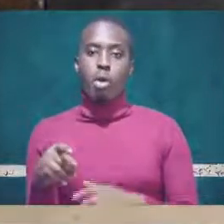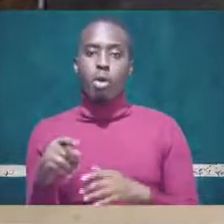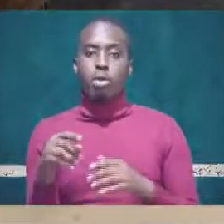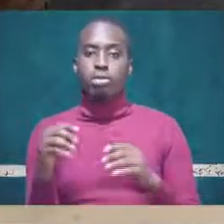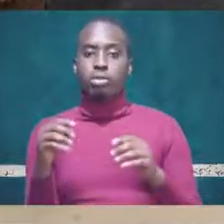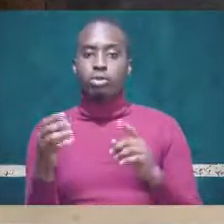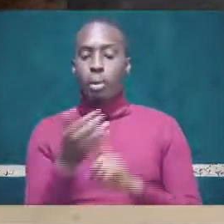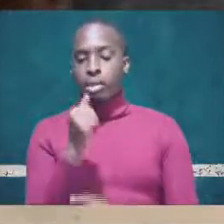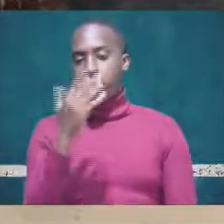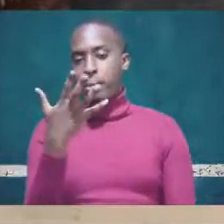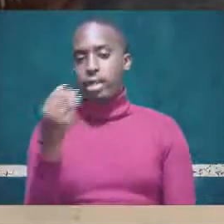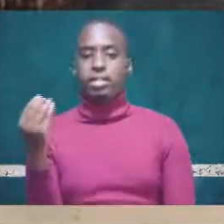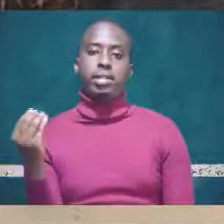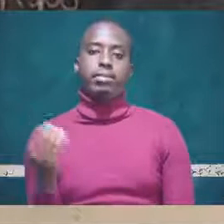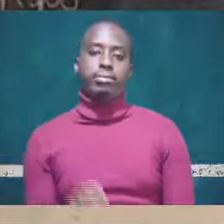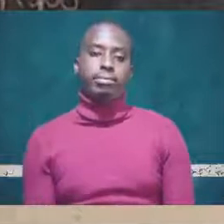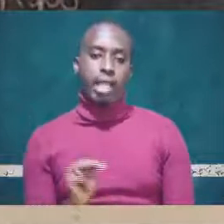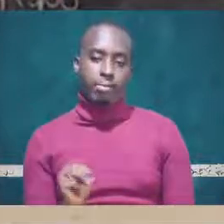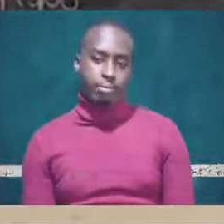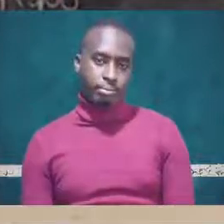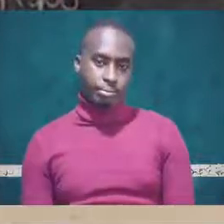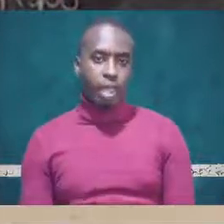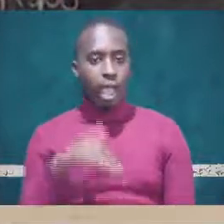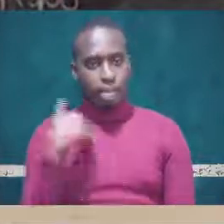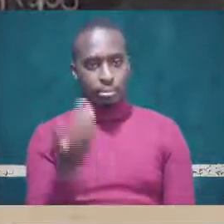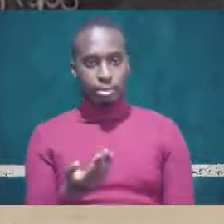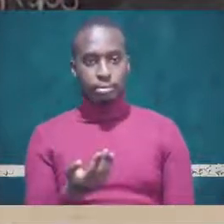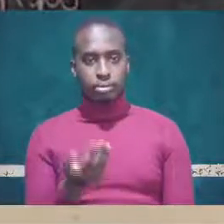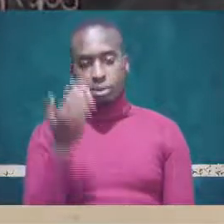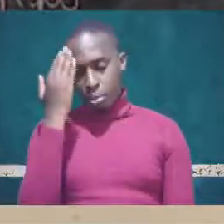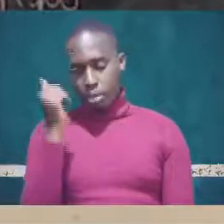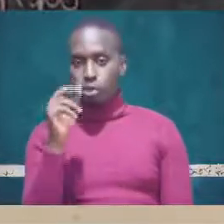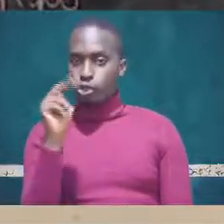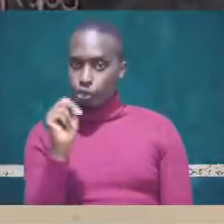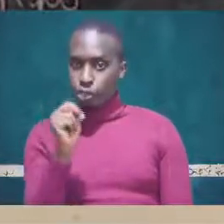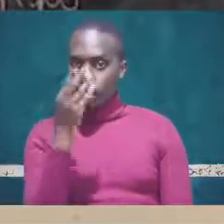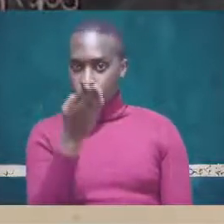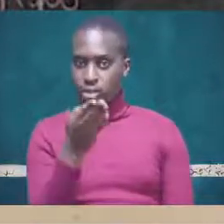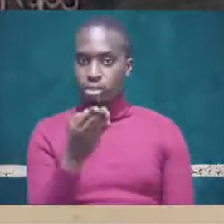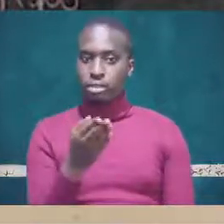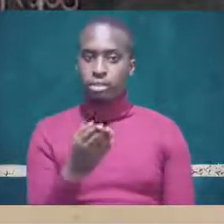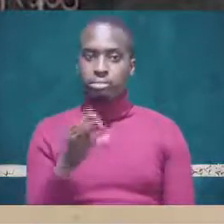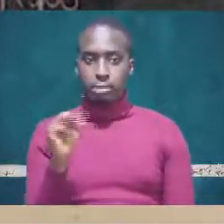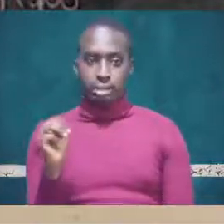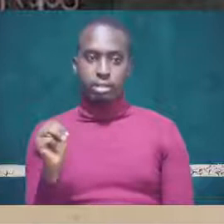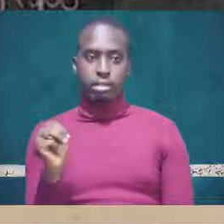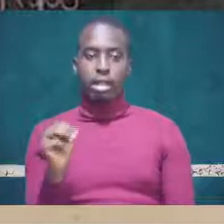the distance, which is equal to 500 meters. Because newtons here, newtons there, meter. Everything is in